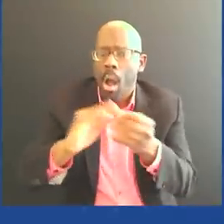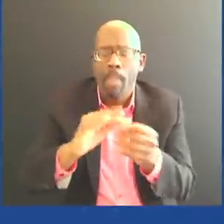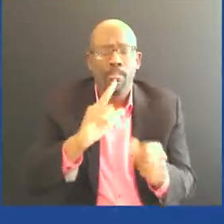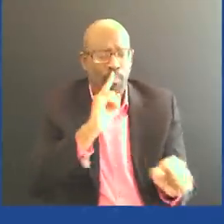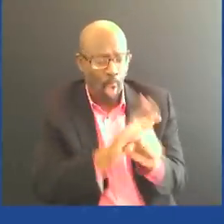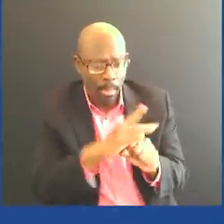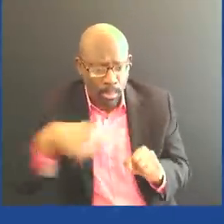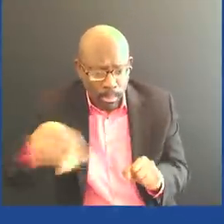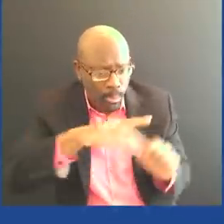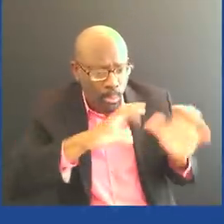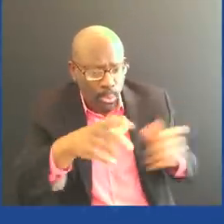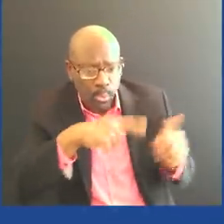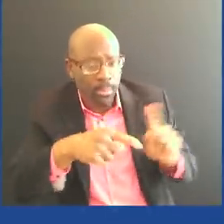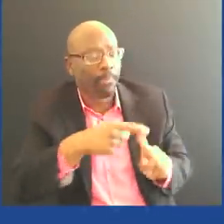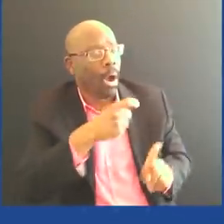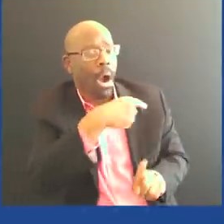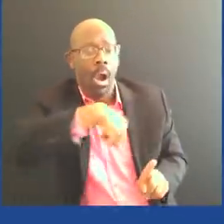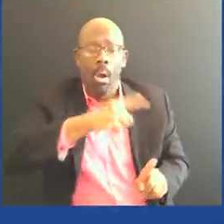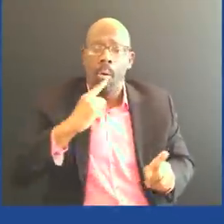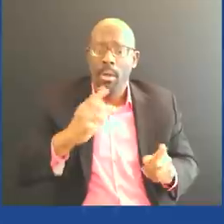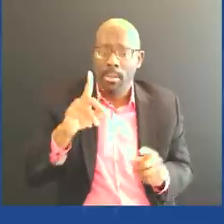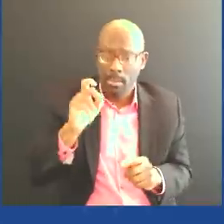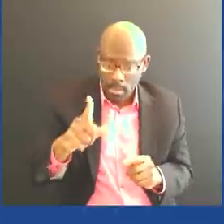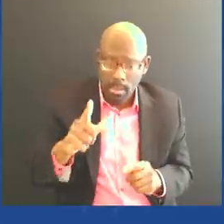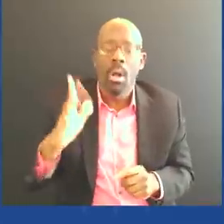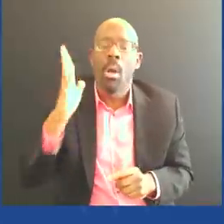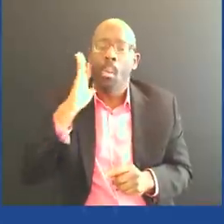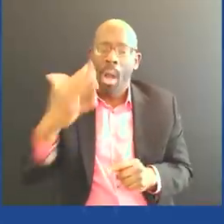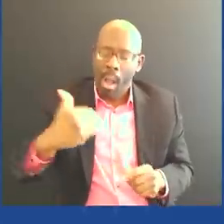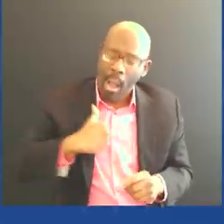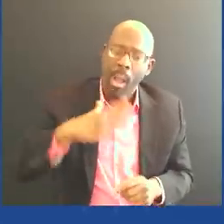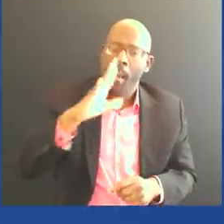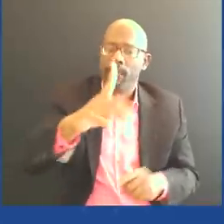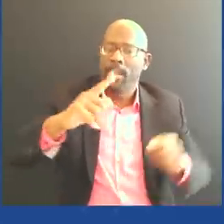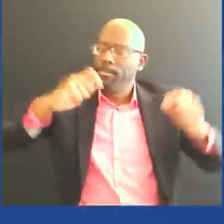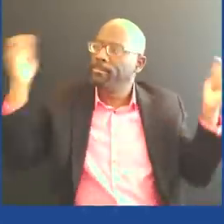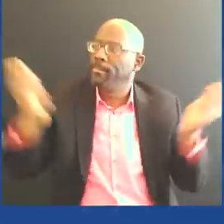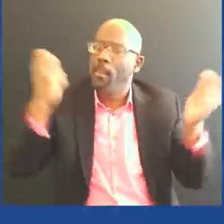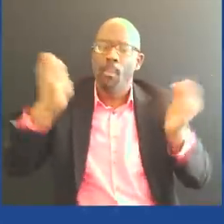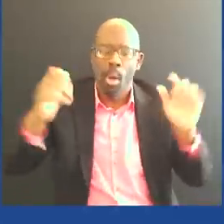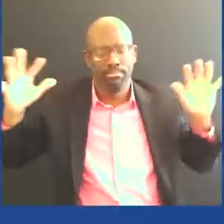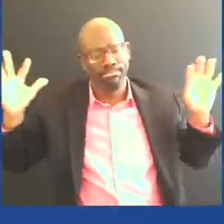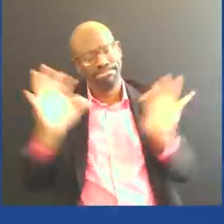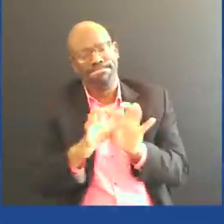ceremony. Today, the Secretary of the Navy, the Honorable Carlos Del Toro, honors that commitment.